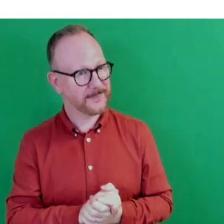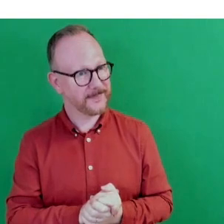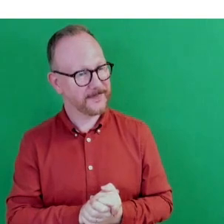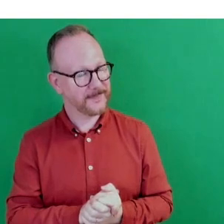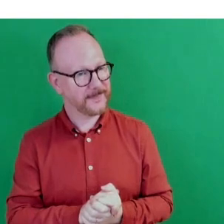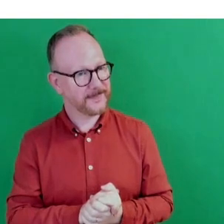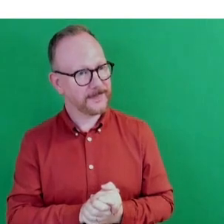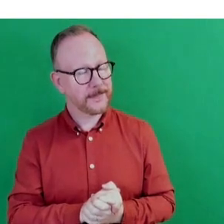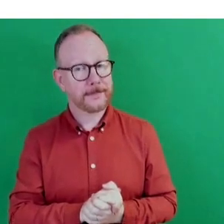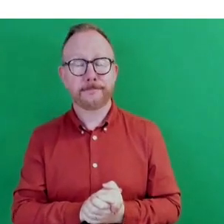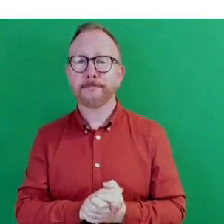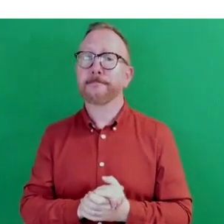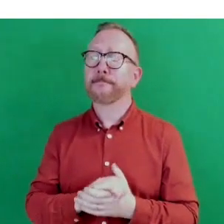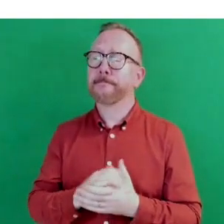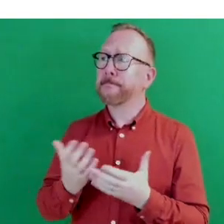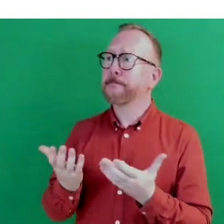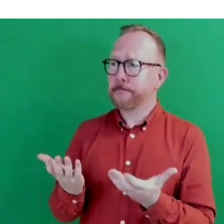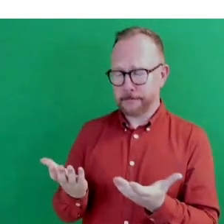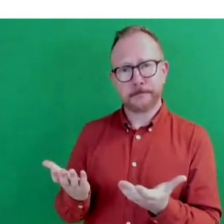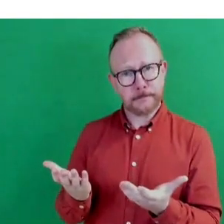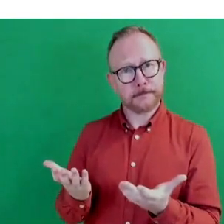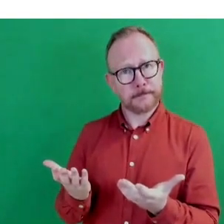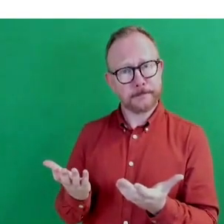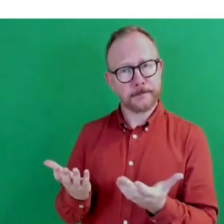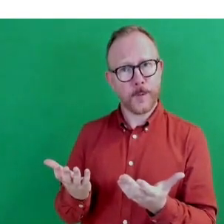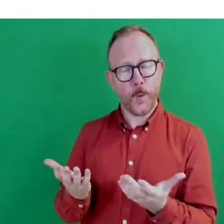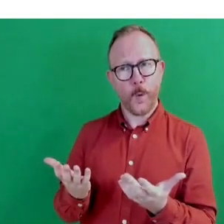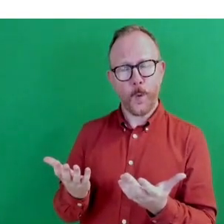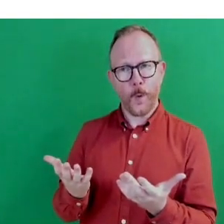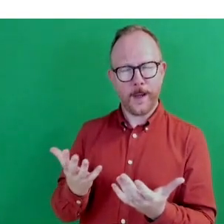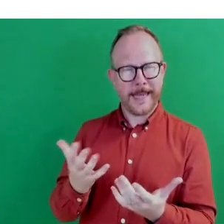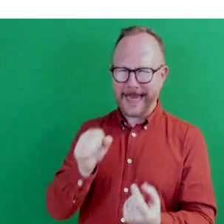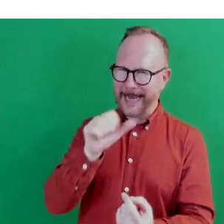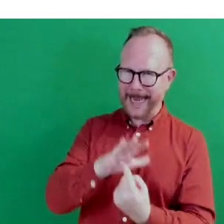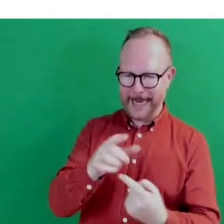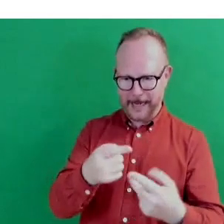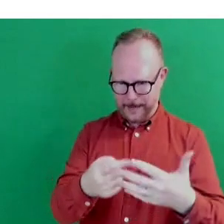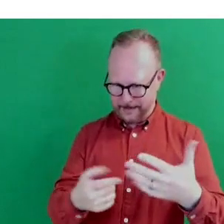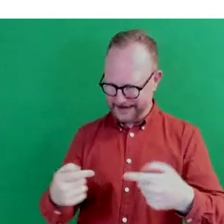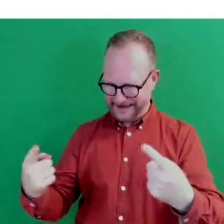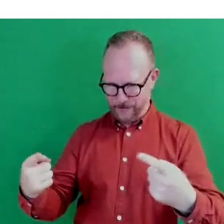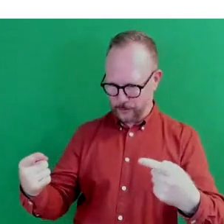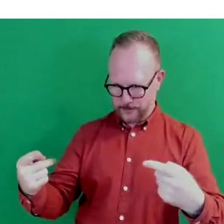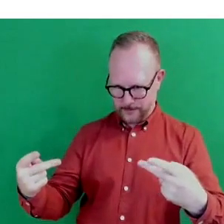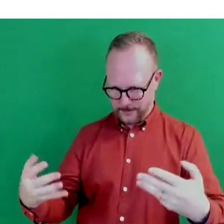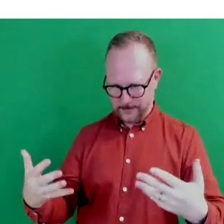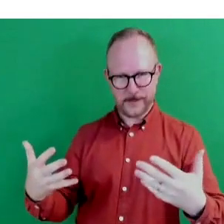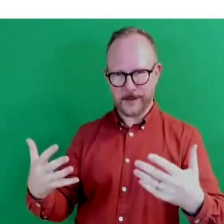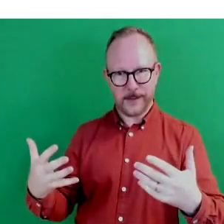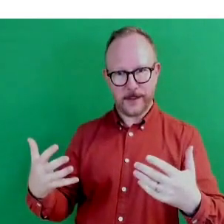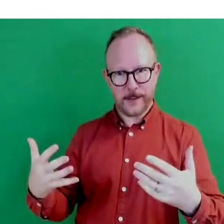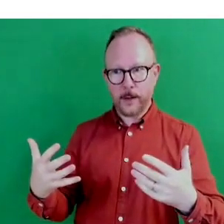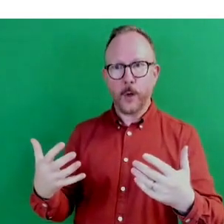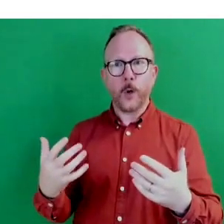Yes, so I think one of the things I would say are the key differences are the client population